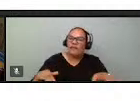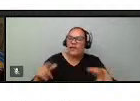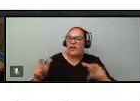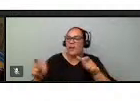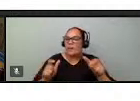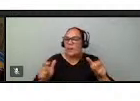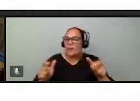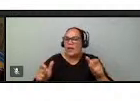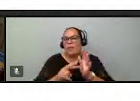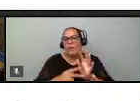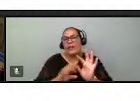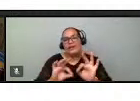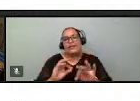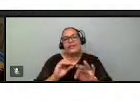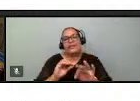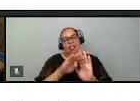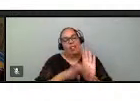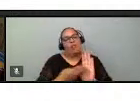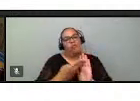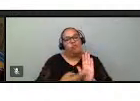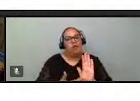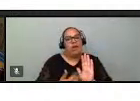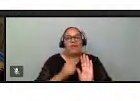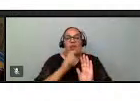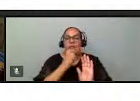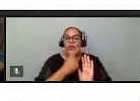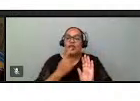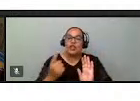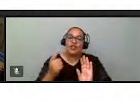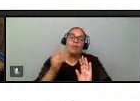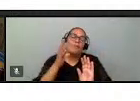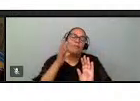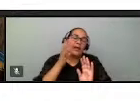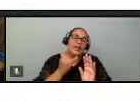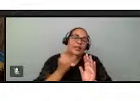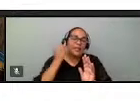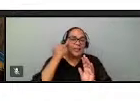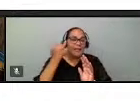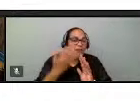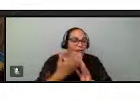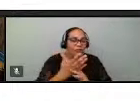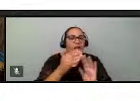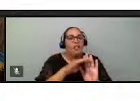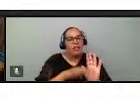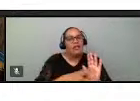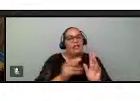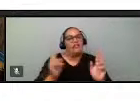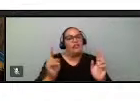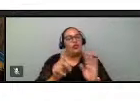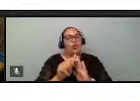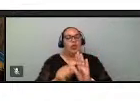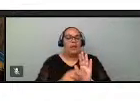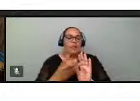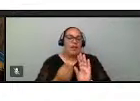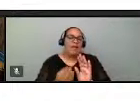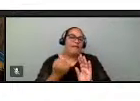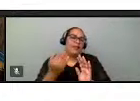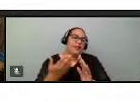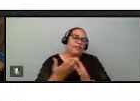management plan is on that list so for every one of the main interventions there's a list of short-term